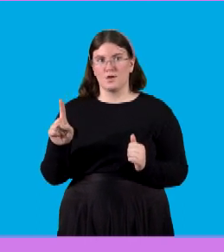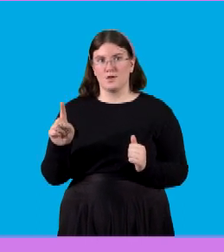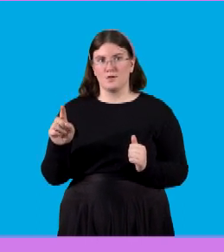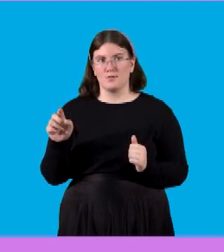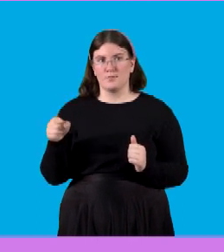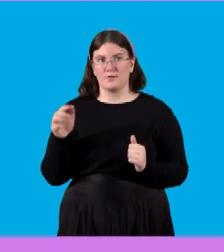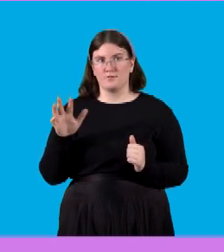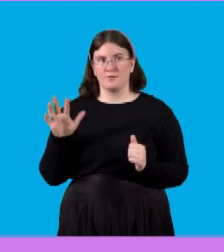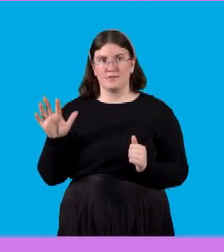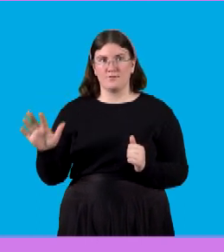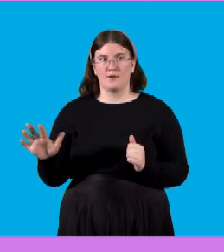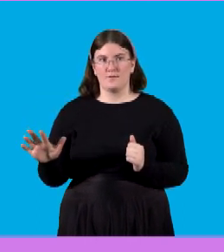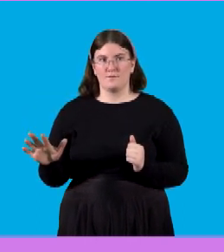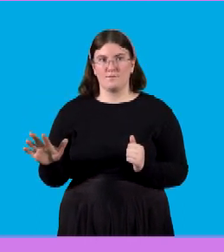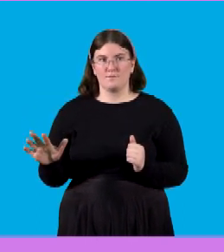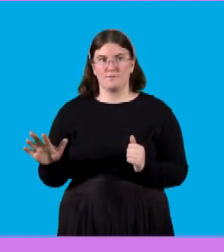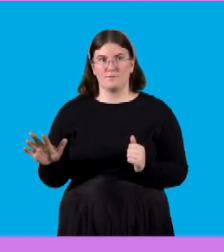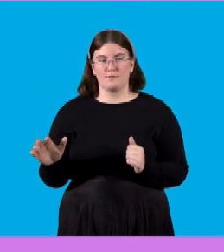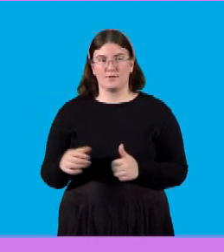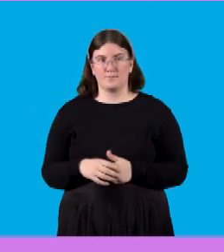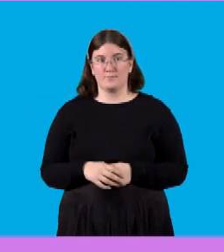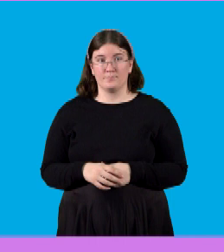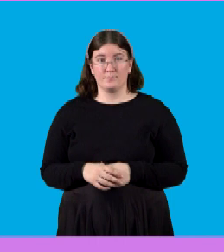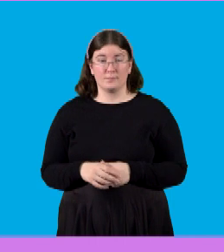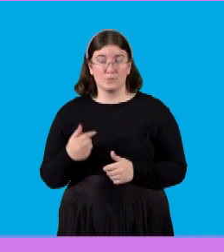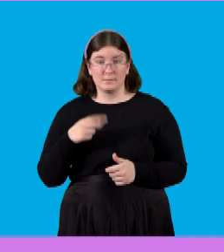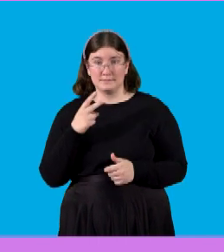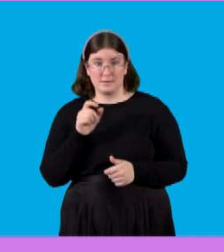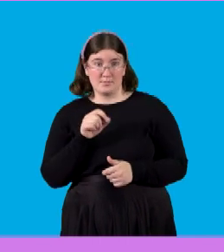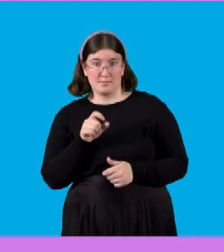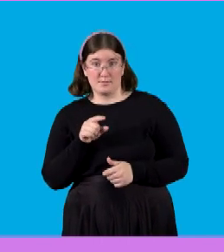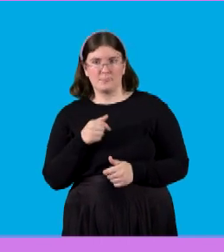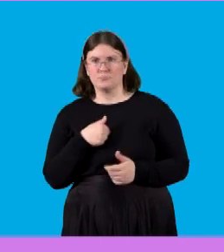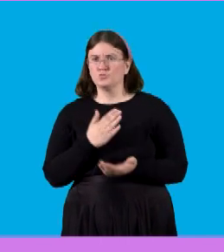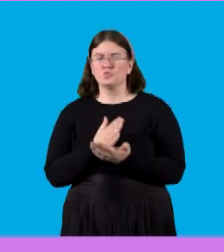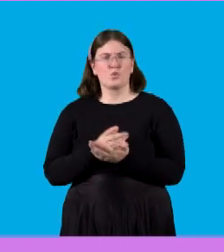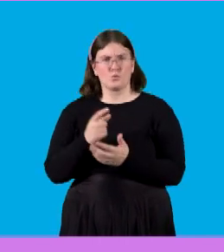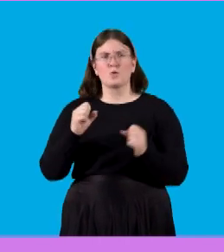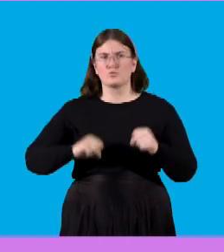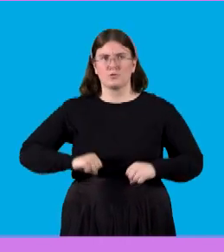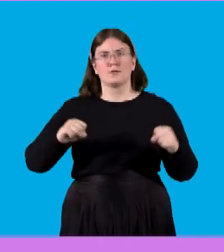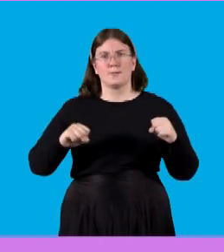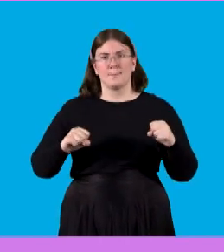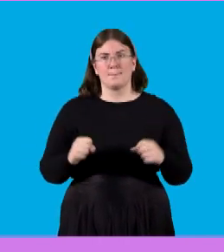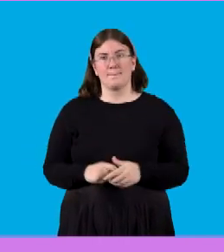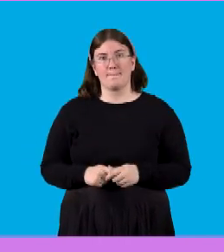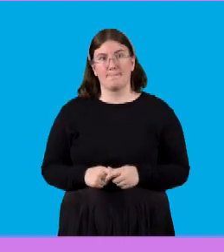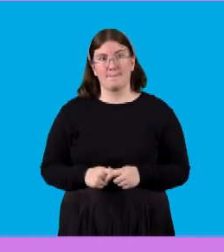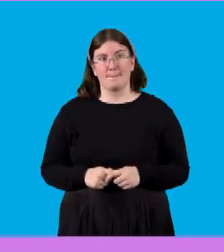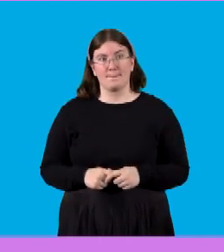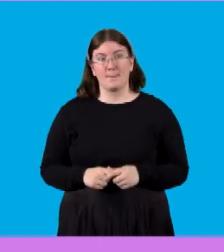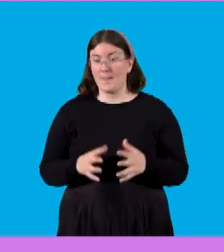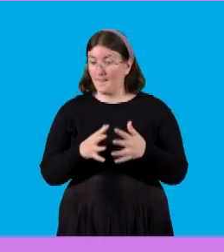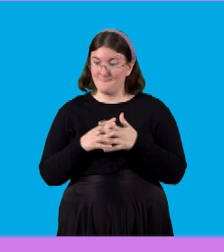2,981 rand and 55 cents. So guys, when we look at this, I'm sure you'll agree with me